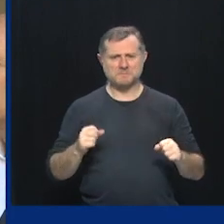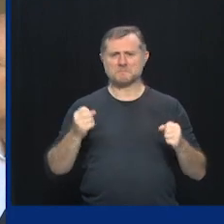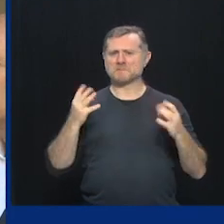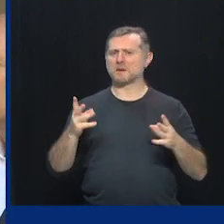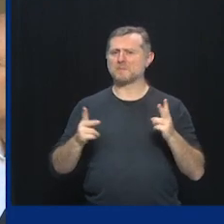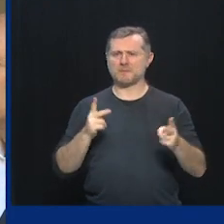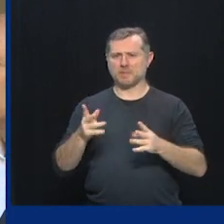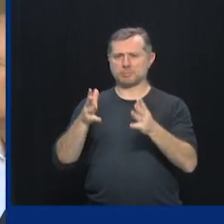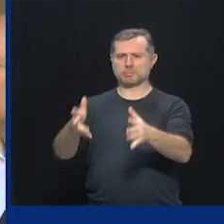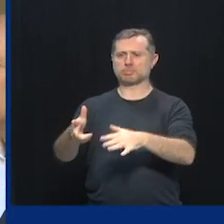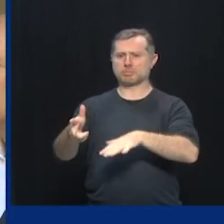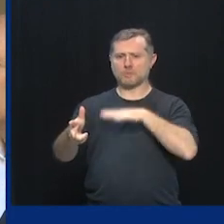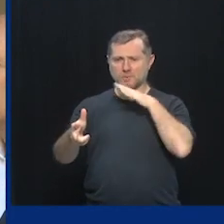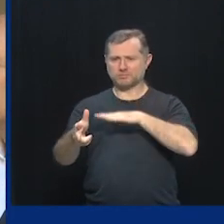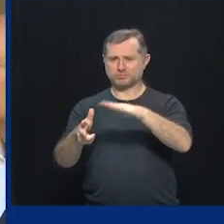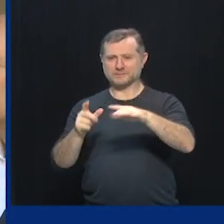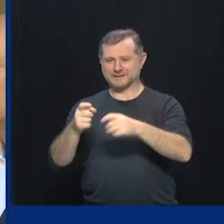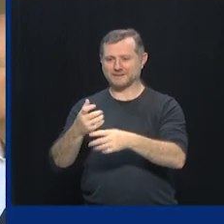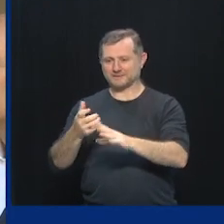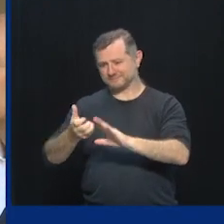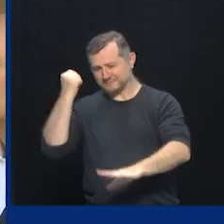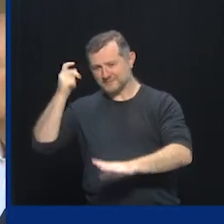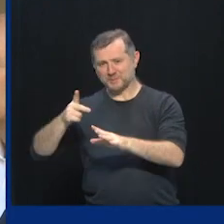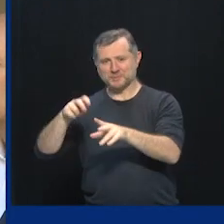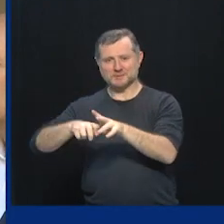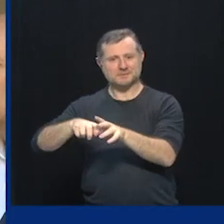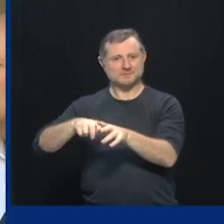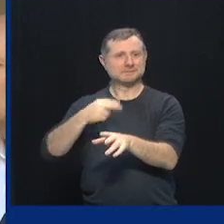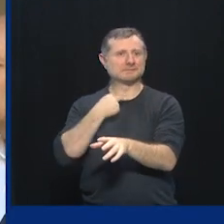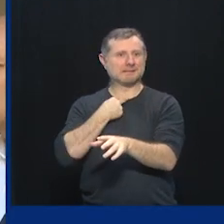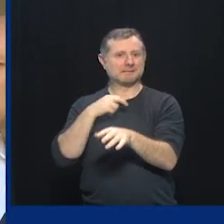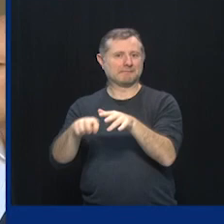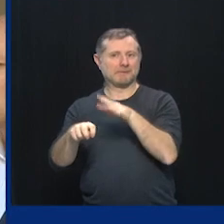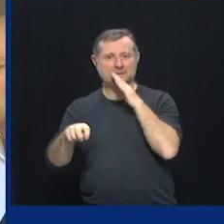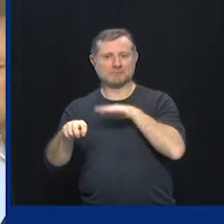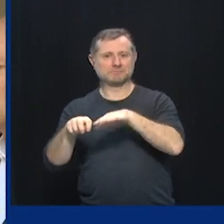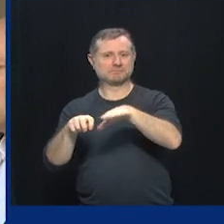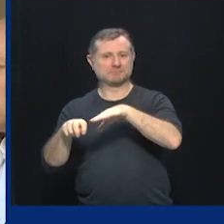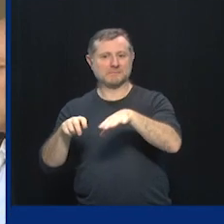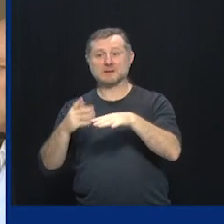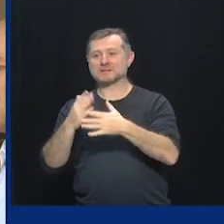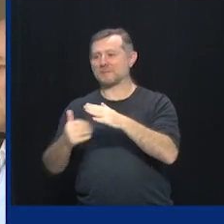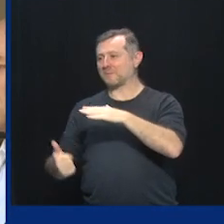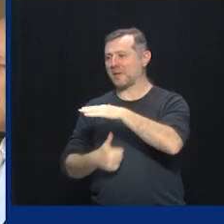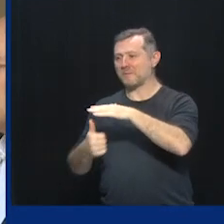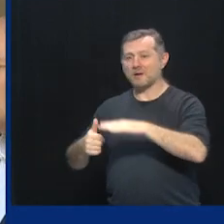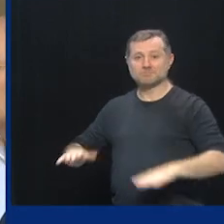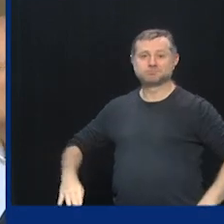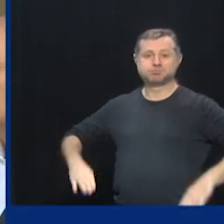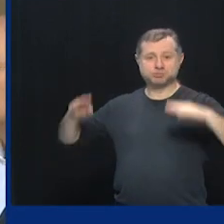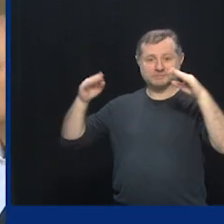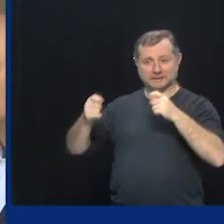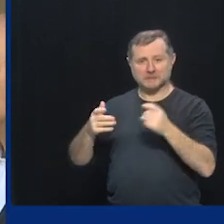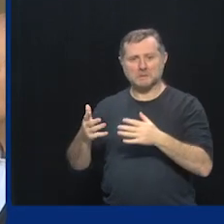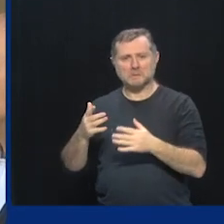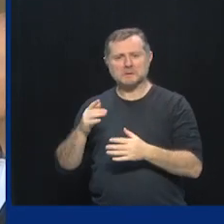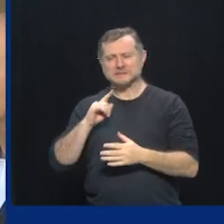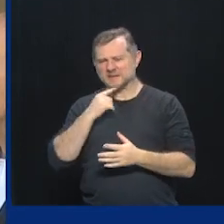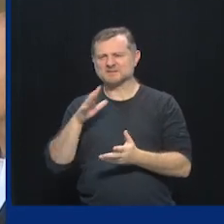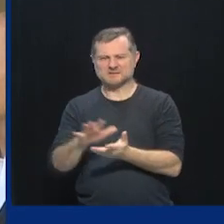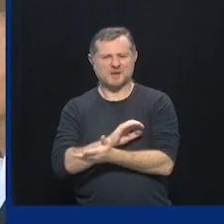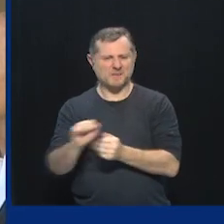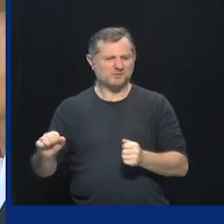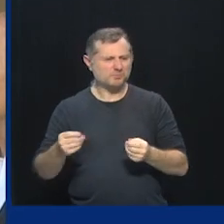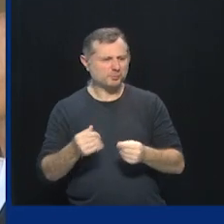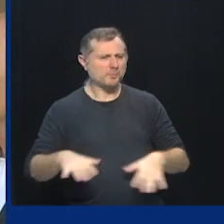had to rescue people from the side of the road submerged in their cars, and flooded basements we're dealing with right now, and some serious damages to property. But